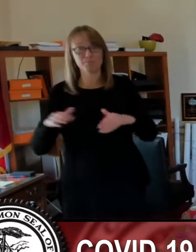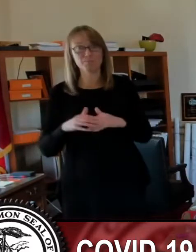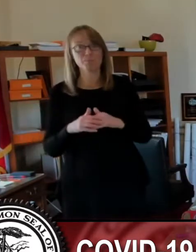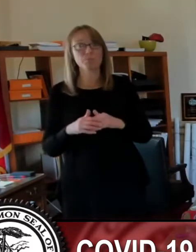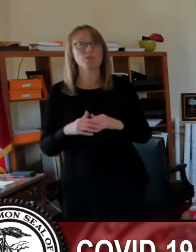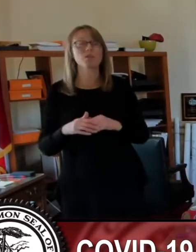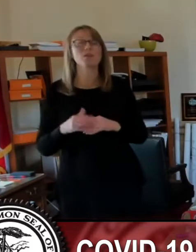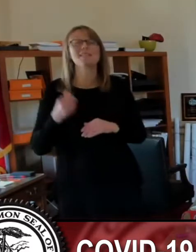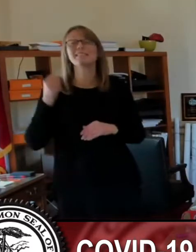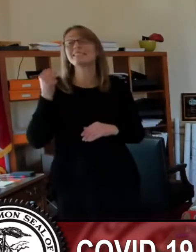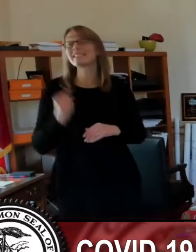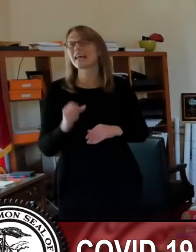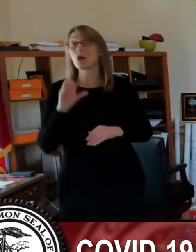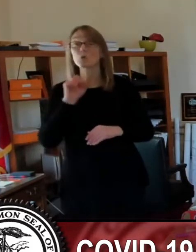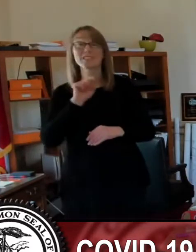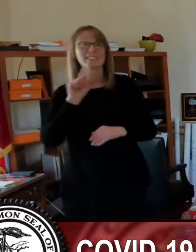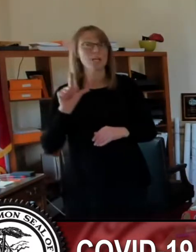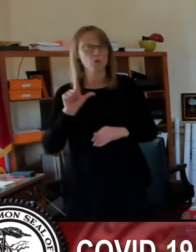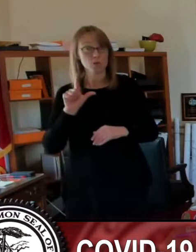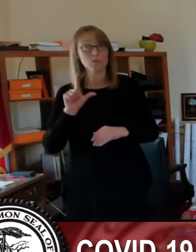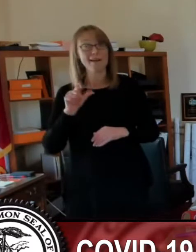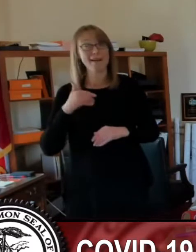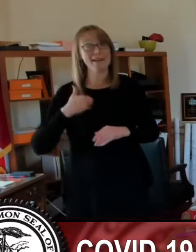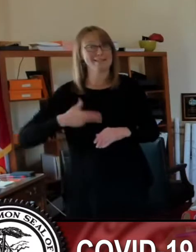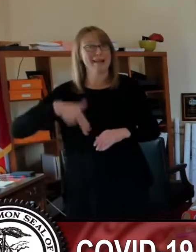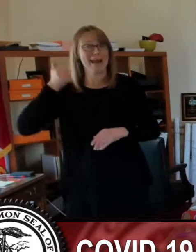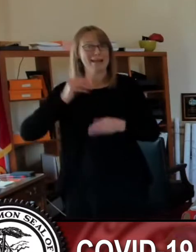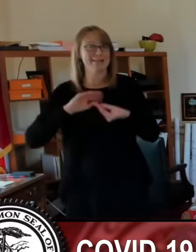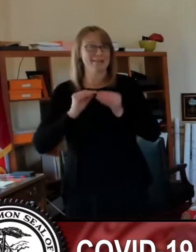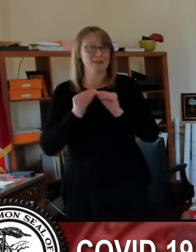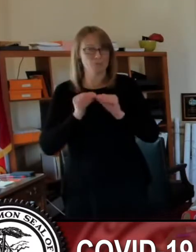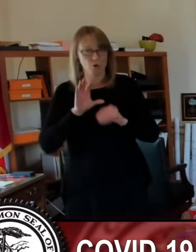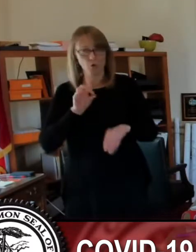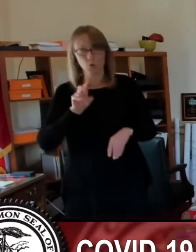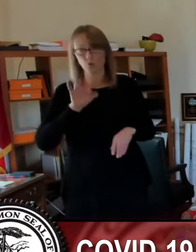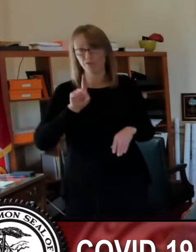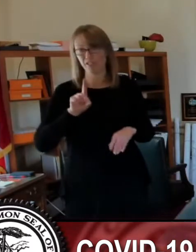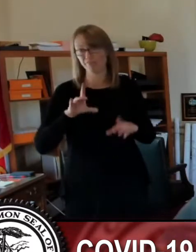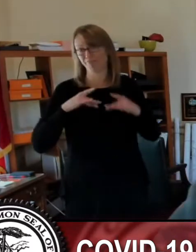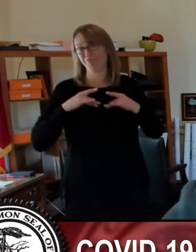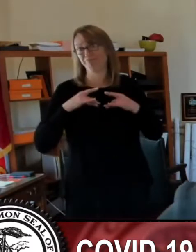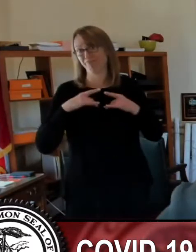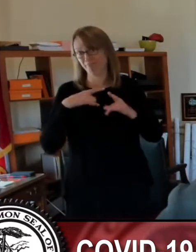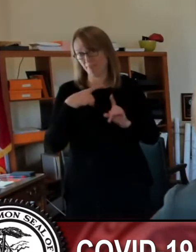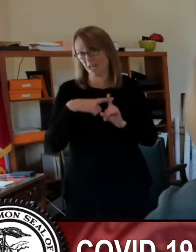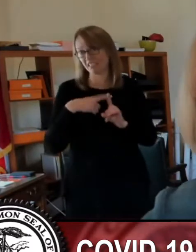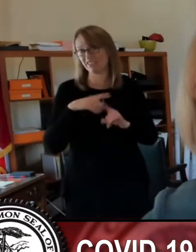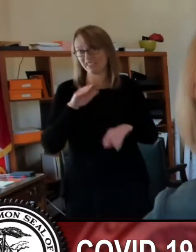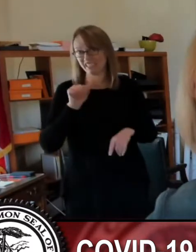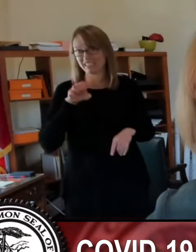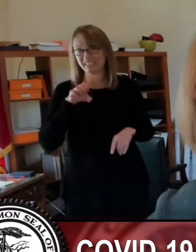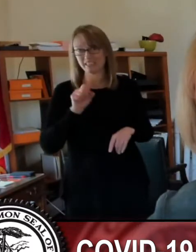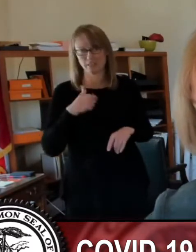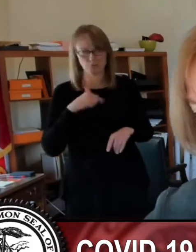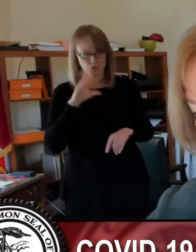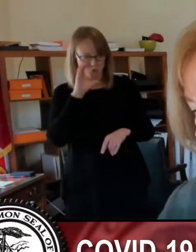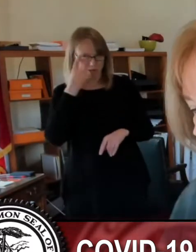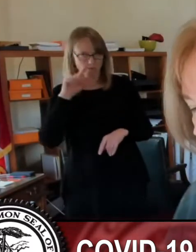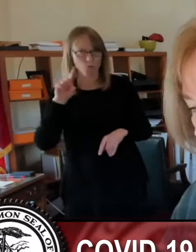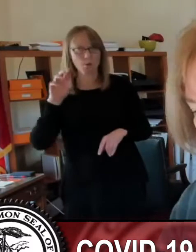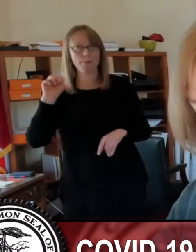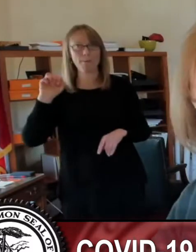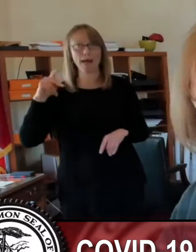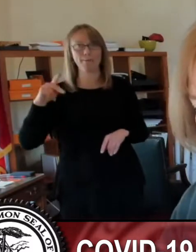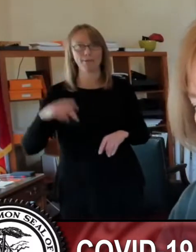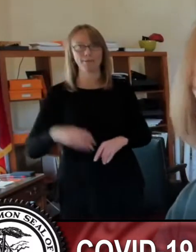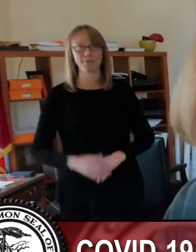St. Louis has the highest number of cases. I'm looking for the map for the,